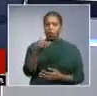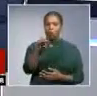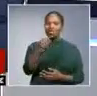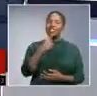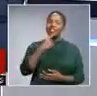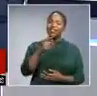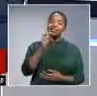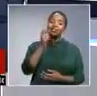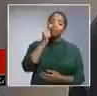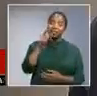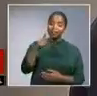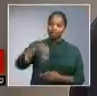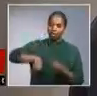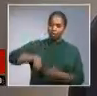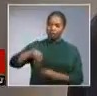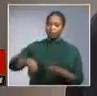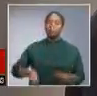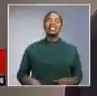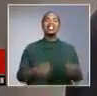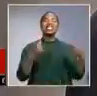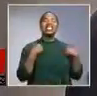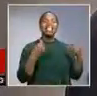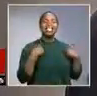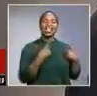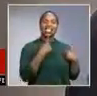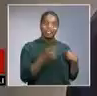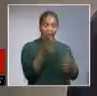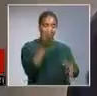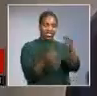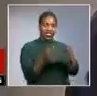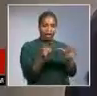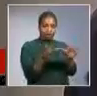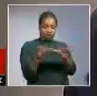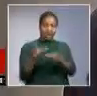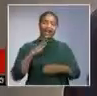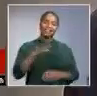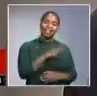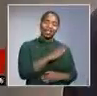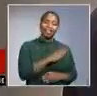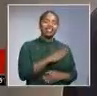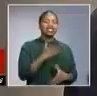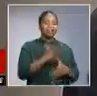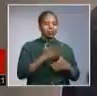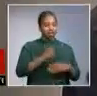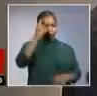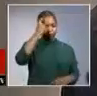corrupt. We are asking political parties in council to use their conscience